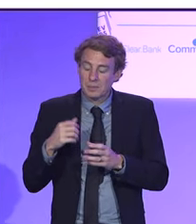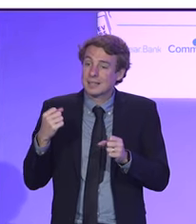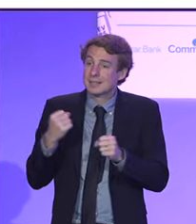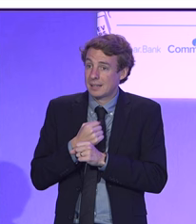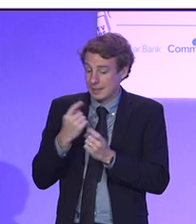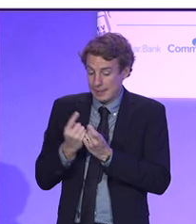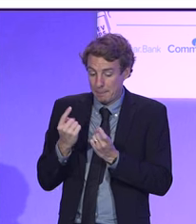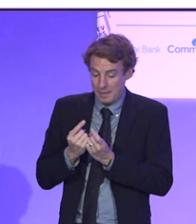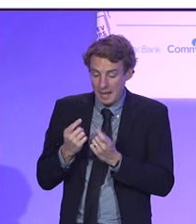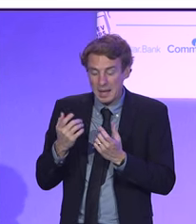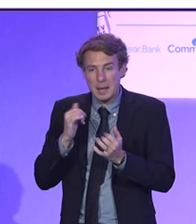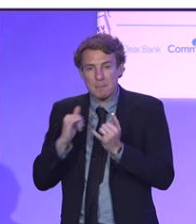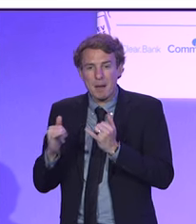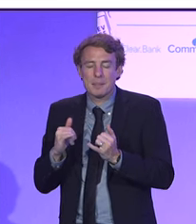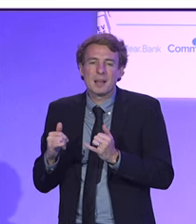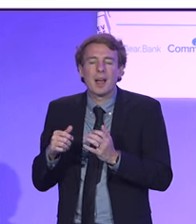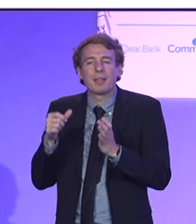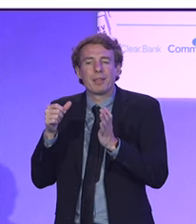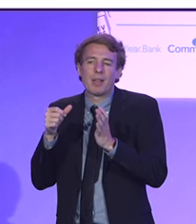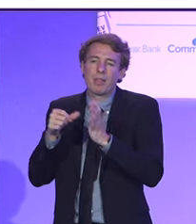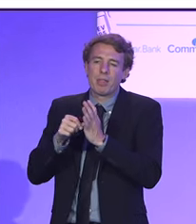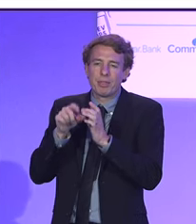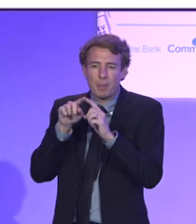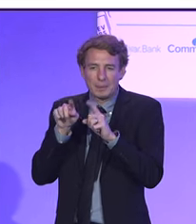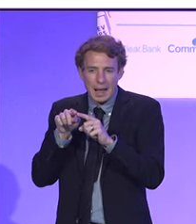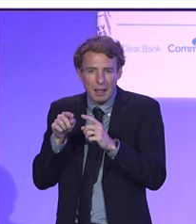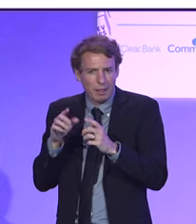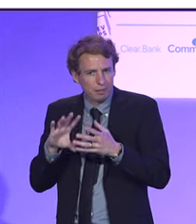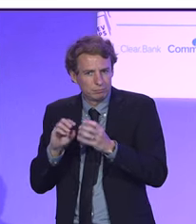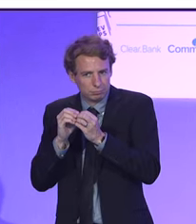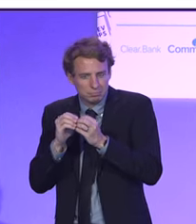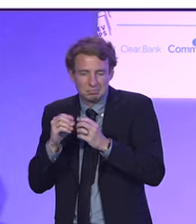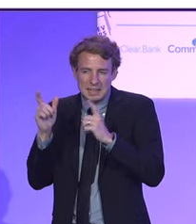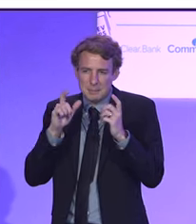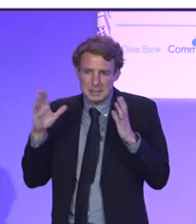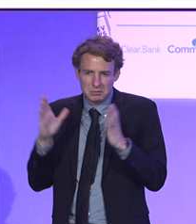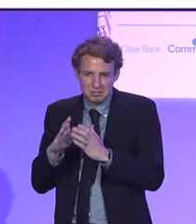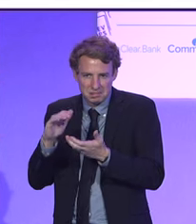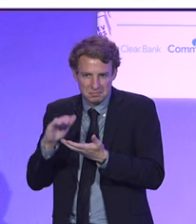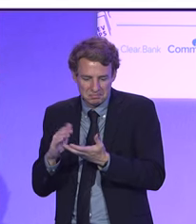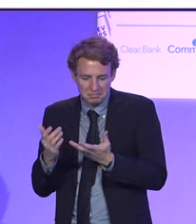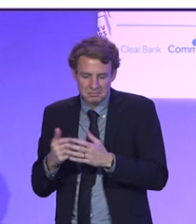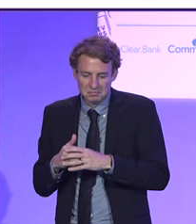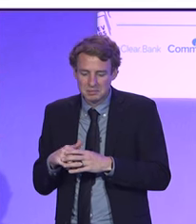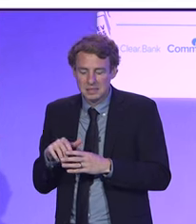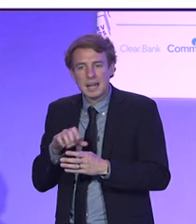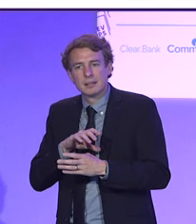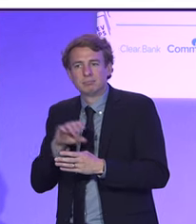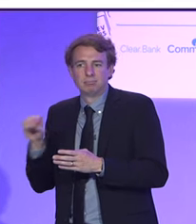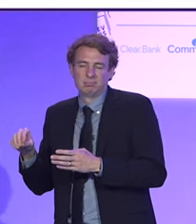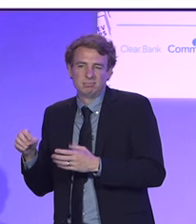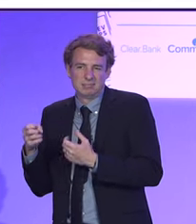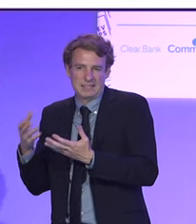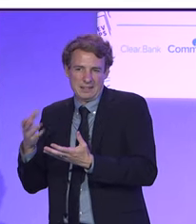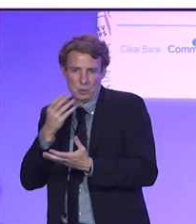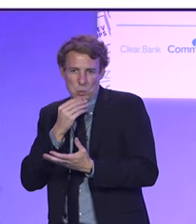the thumbnail and the different all the different formats of this image, and then provides it then to the user.